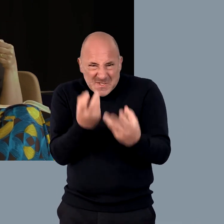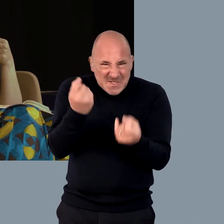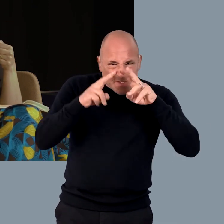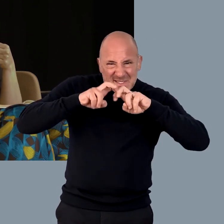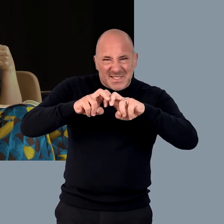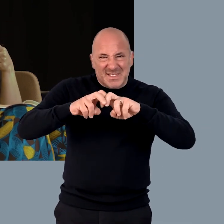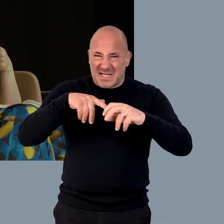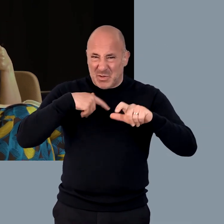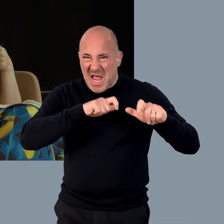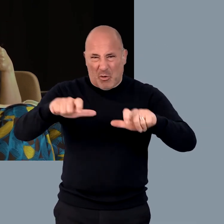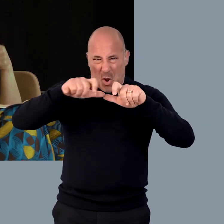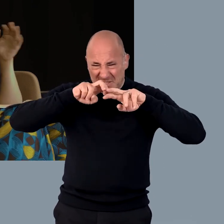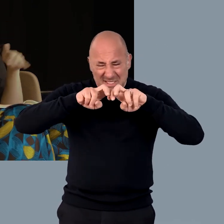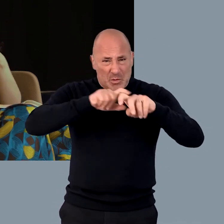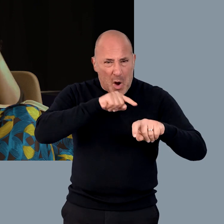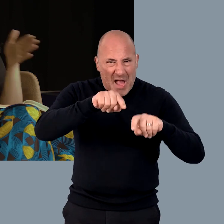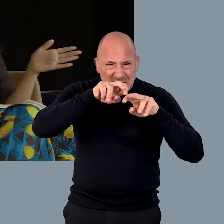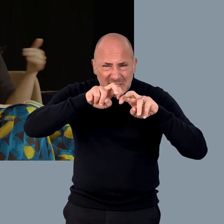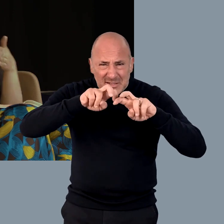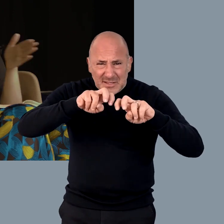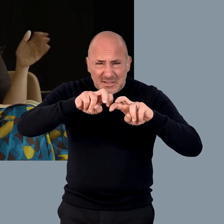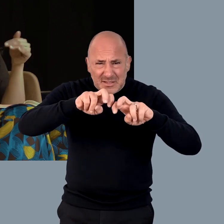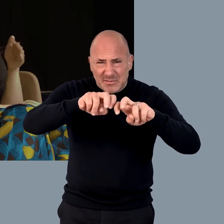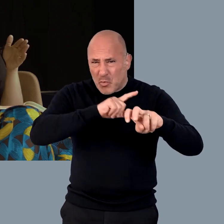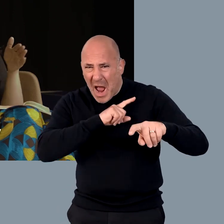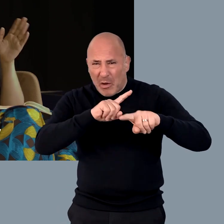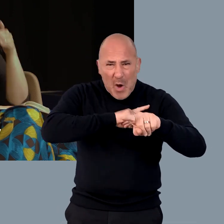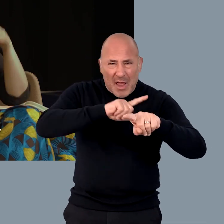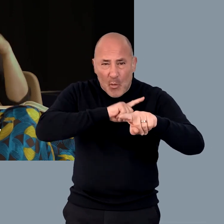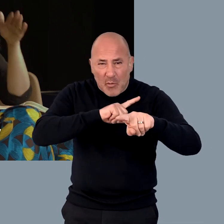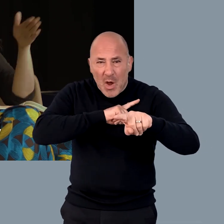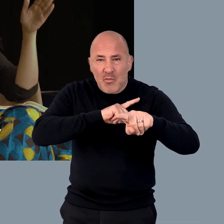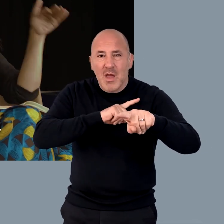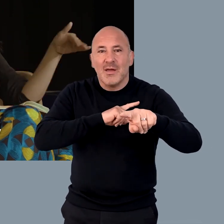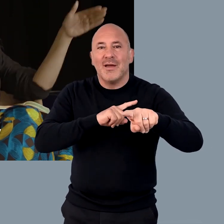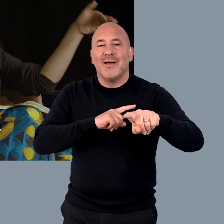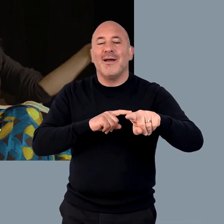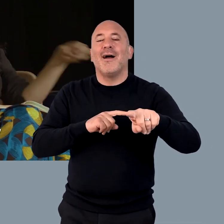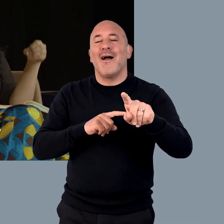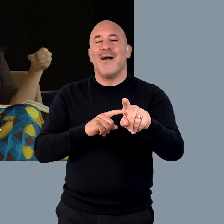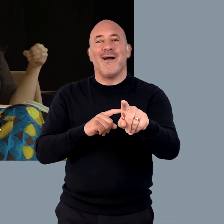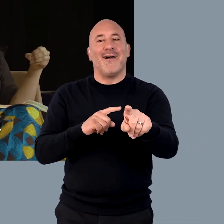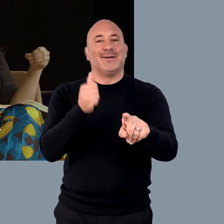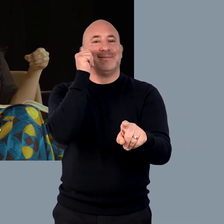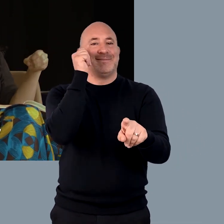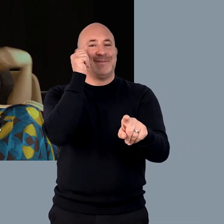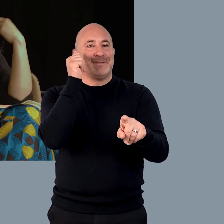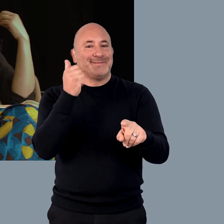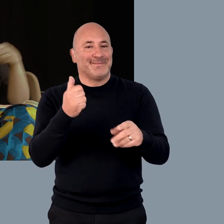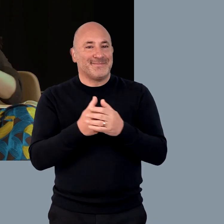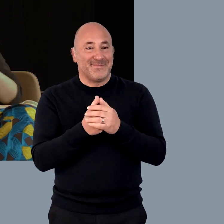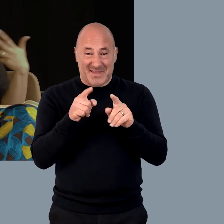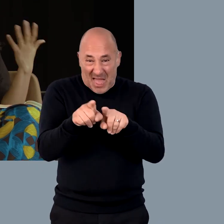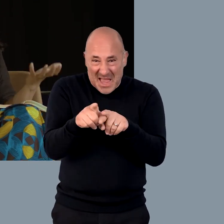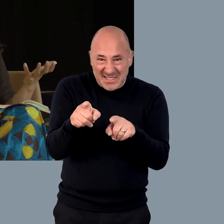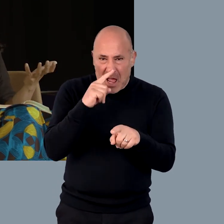quite tenacious. You have to be quite persistent to kind of follow all those leads and then kind of be like, but why? And now this is what we're going to do.